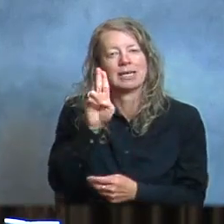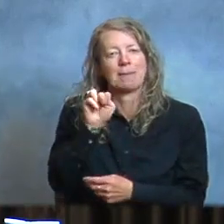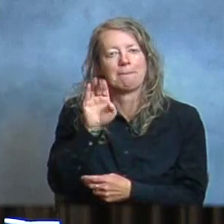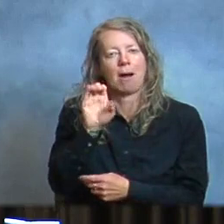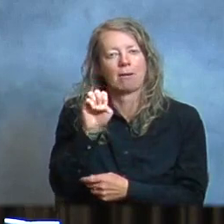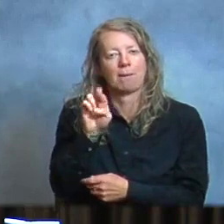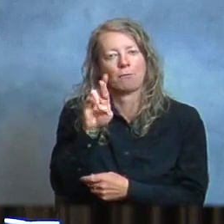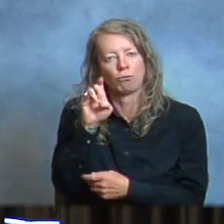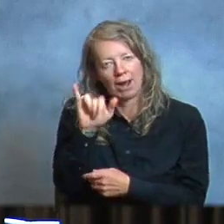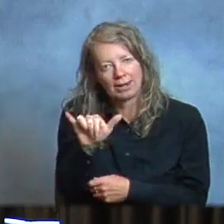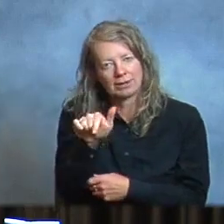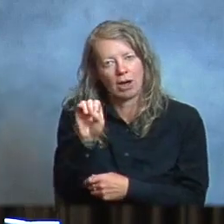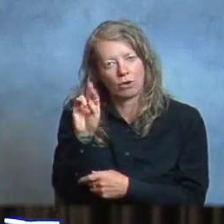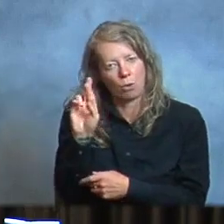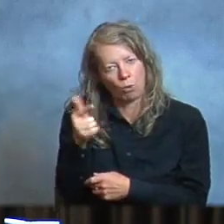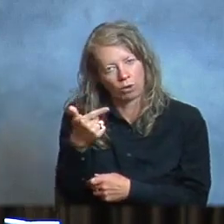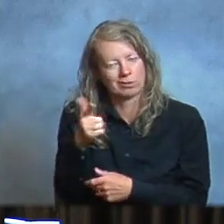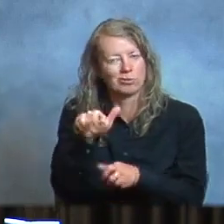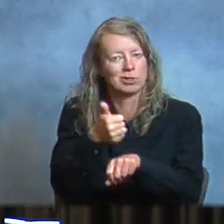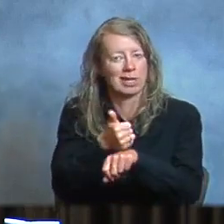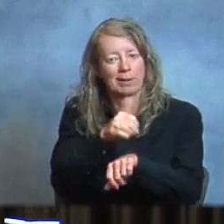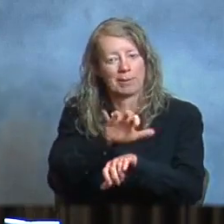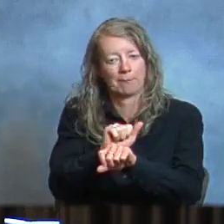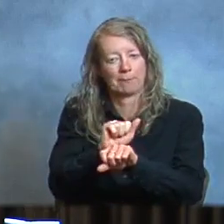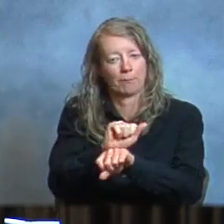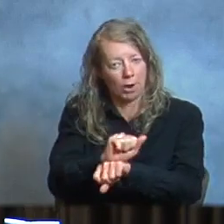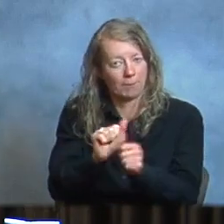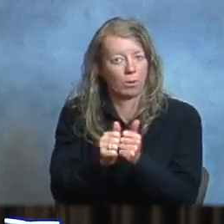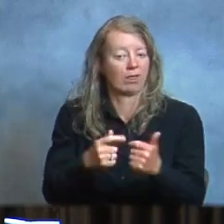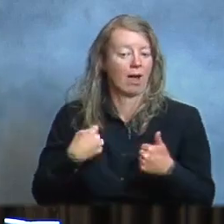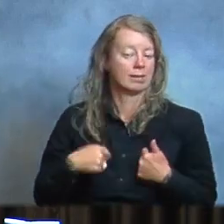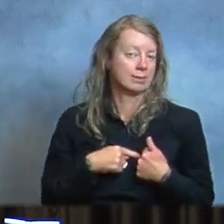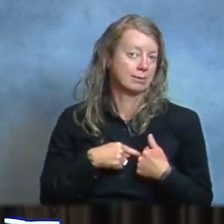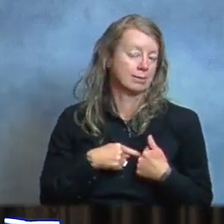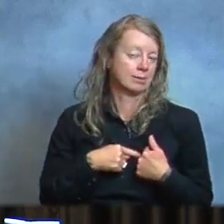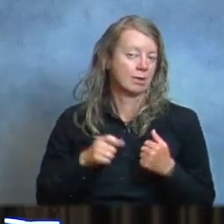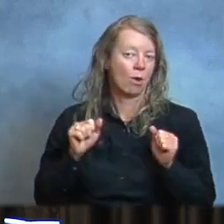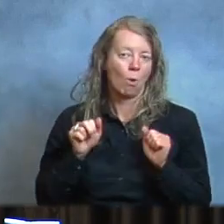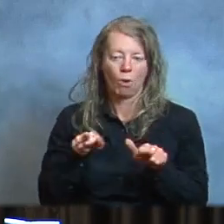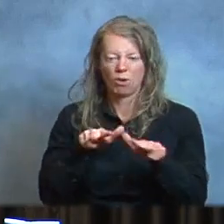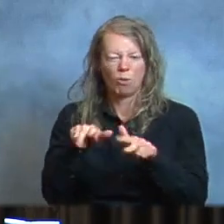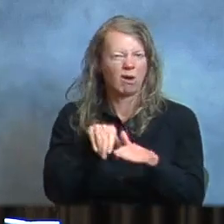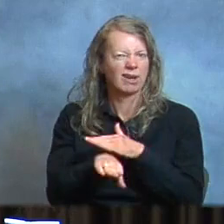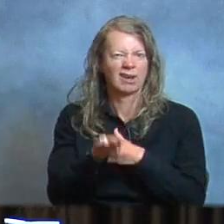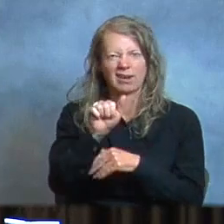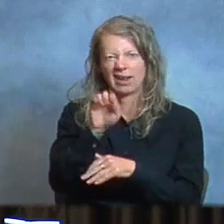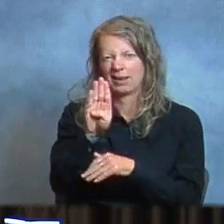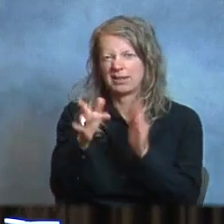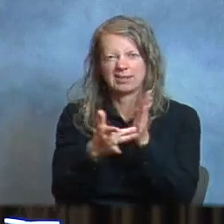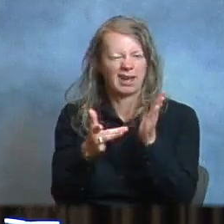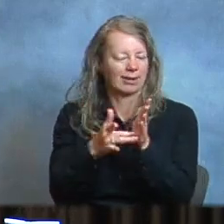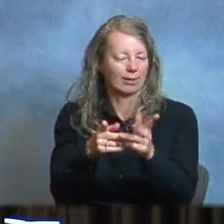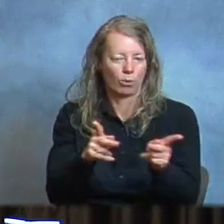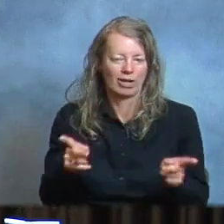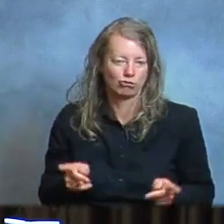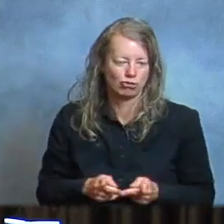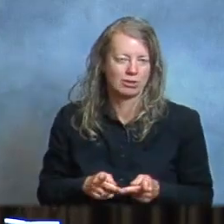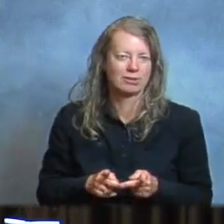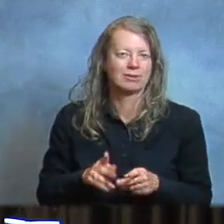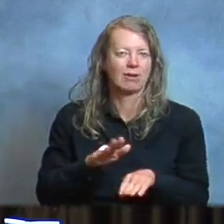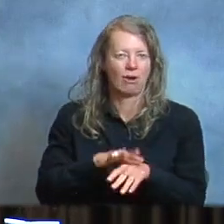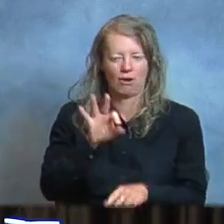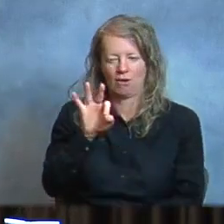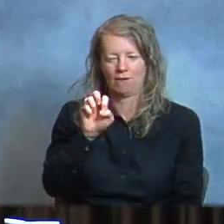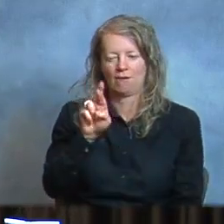to schedule an appointment with us, or you can walk in at our AB Tech location, which is on